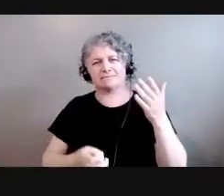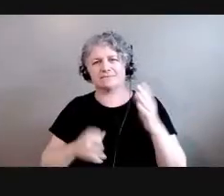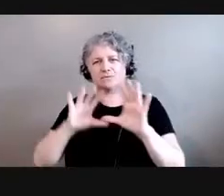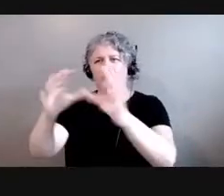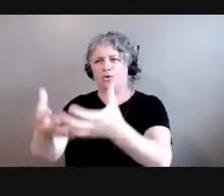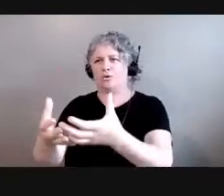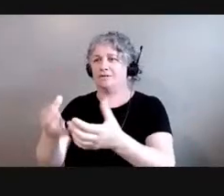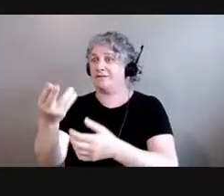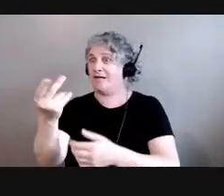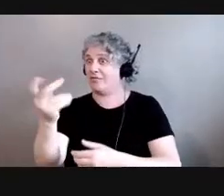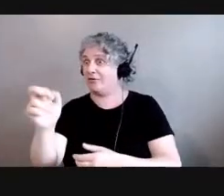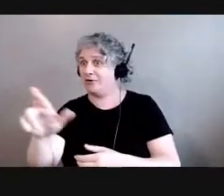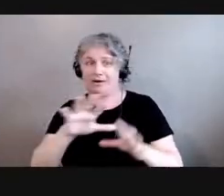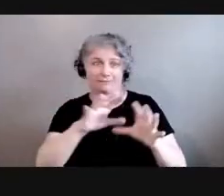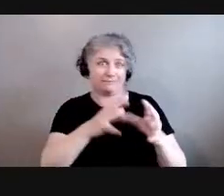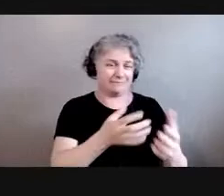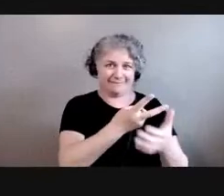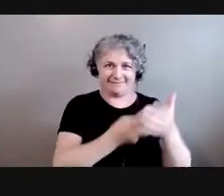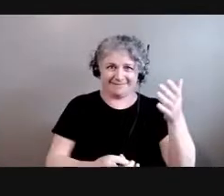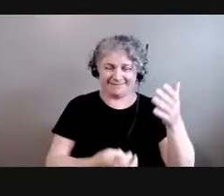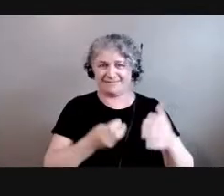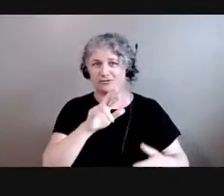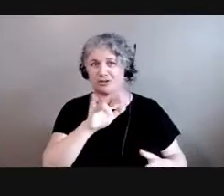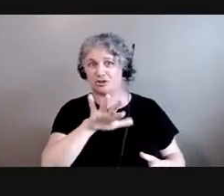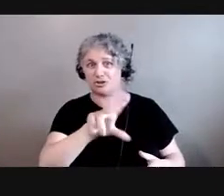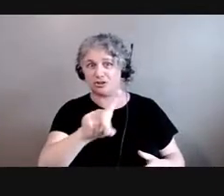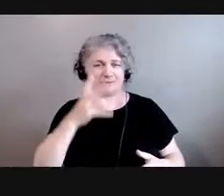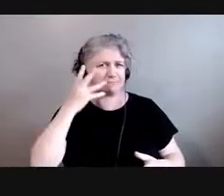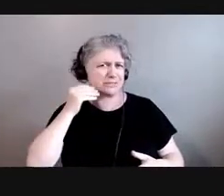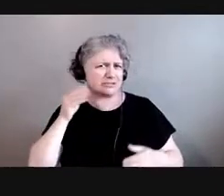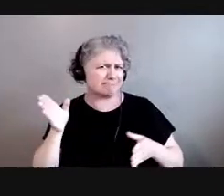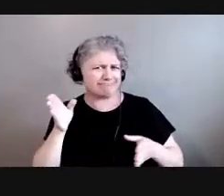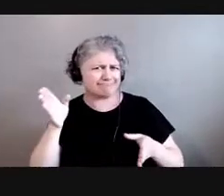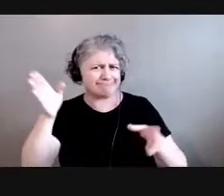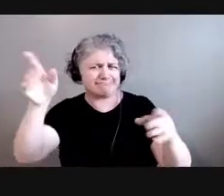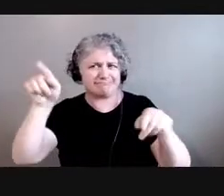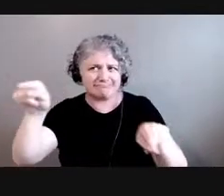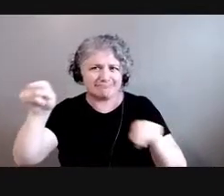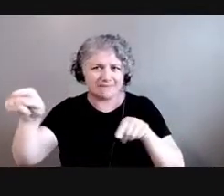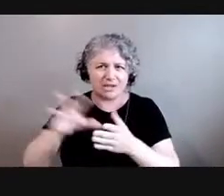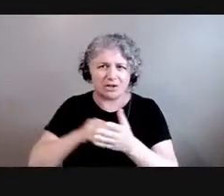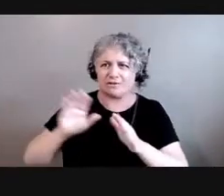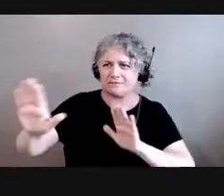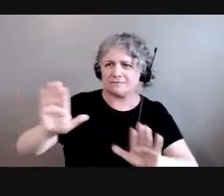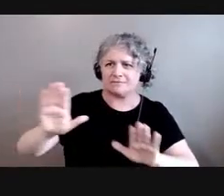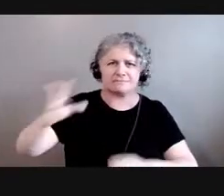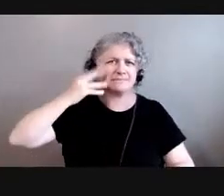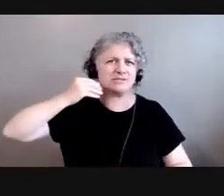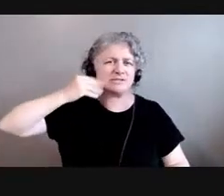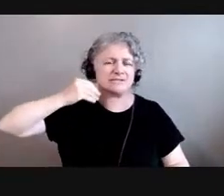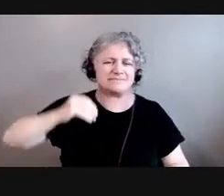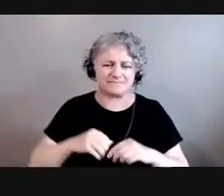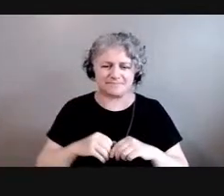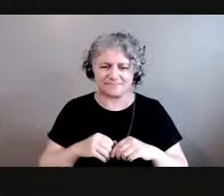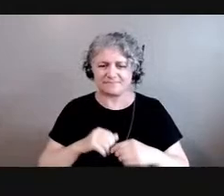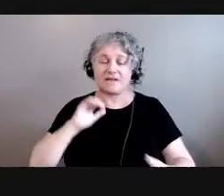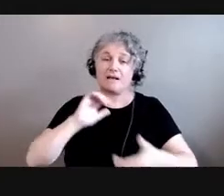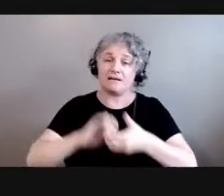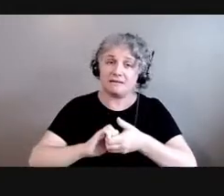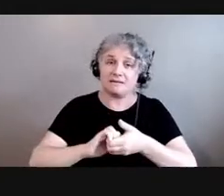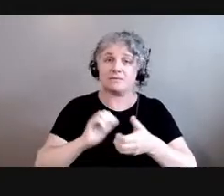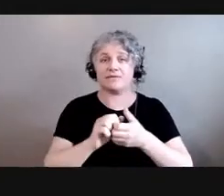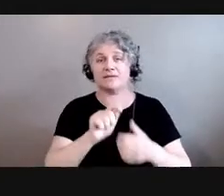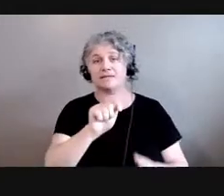and Richard live through and what we can learn from. And in collaboration with partners like